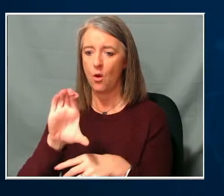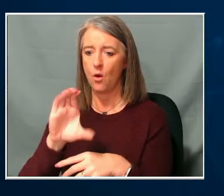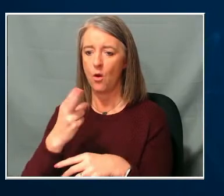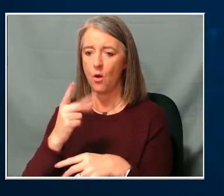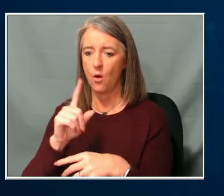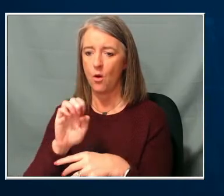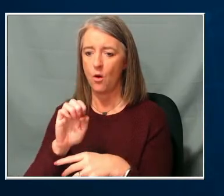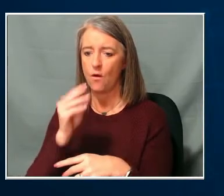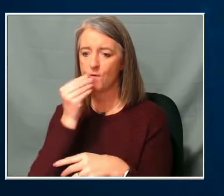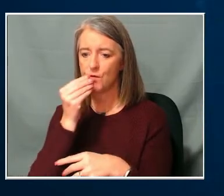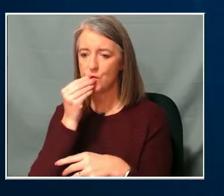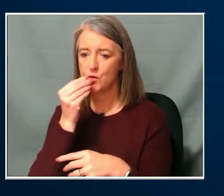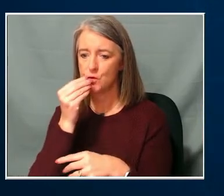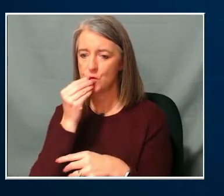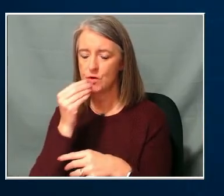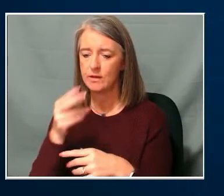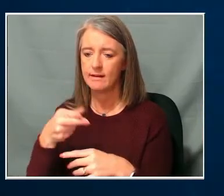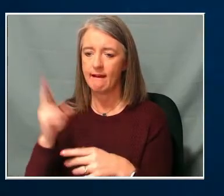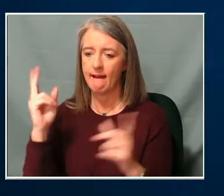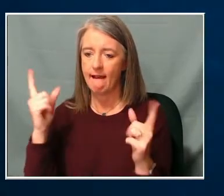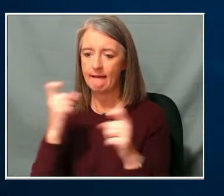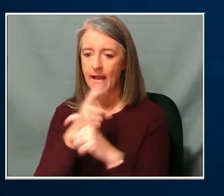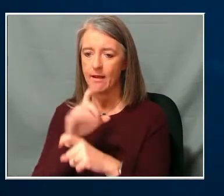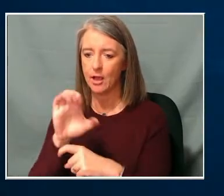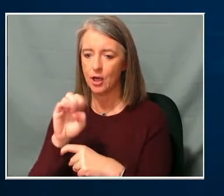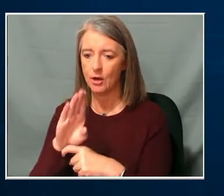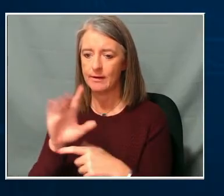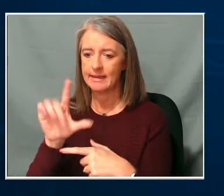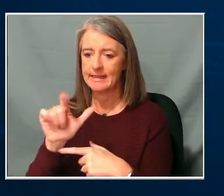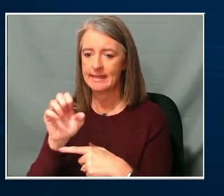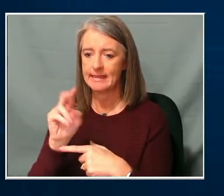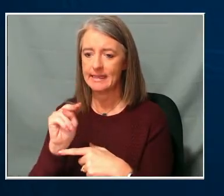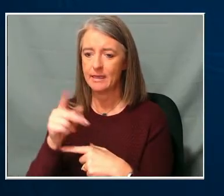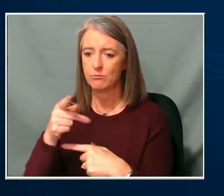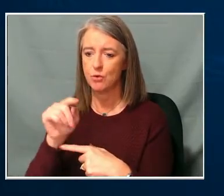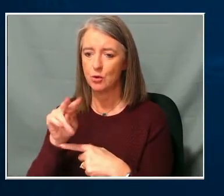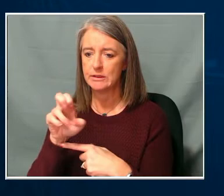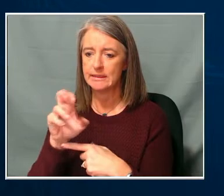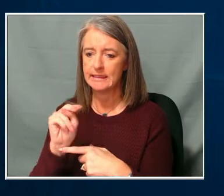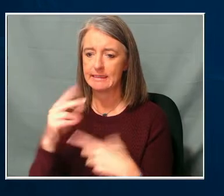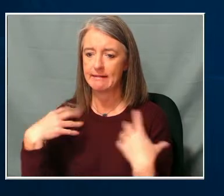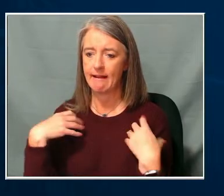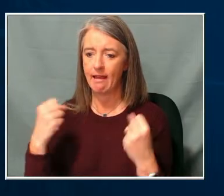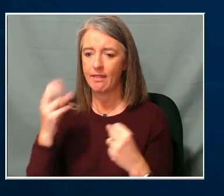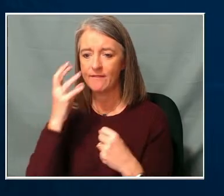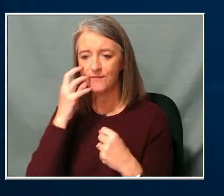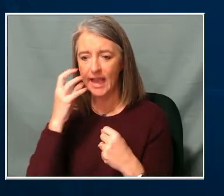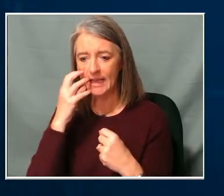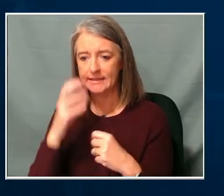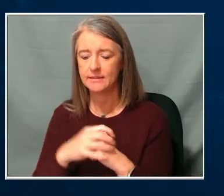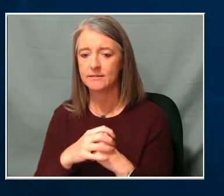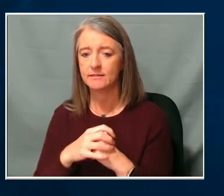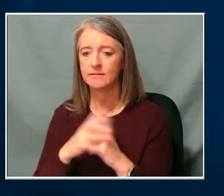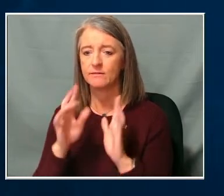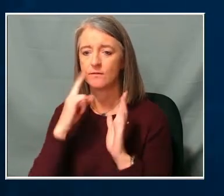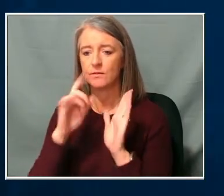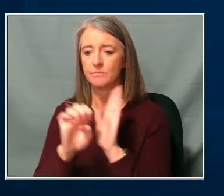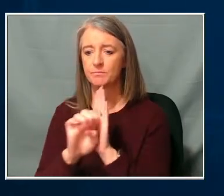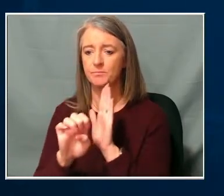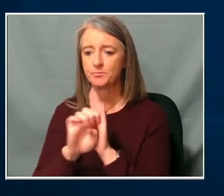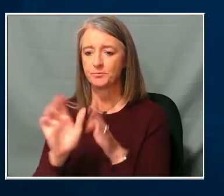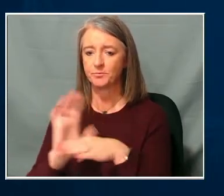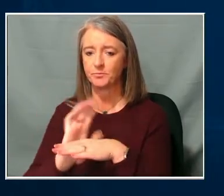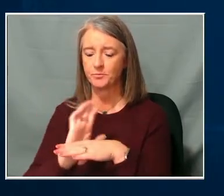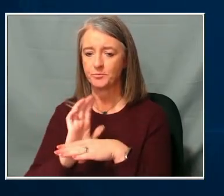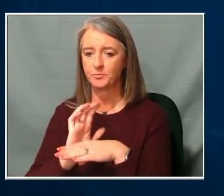ingredients, high in complex carb, lean protein, and healthy fat. For example, in the video, I